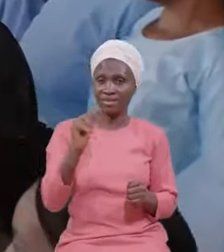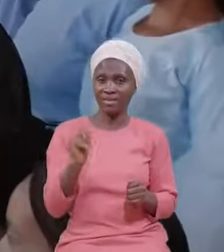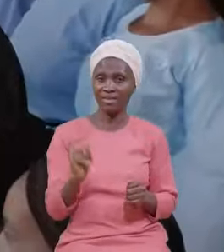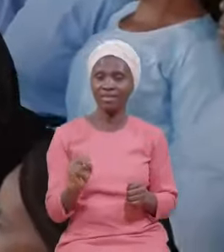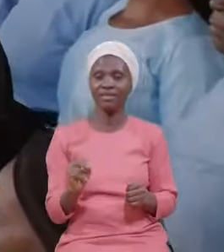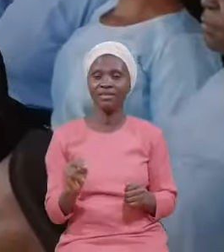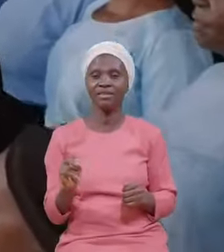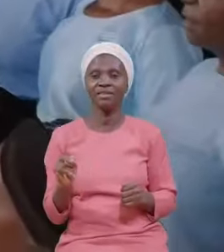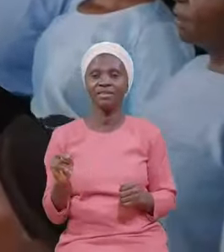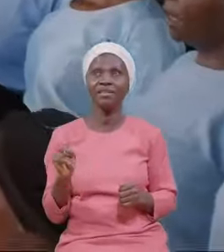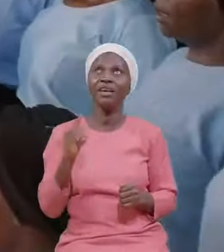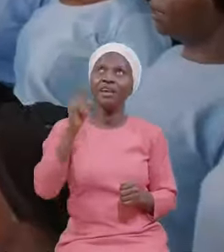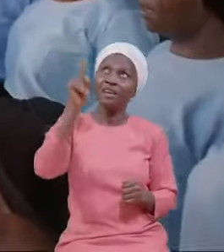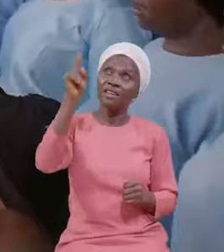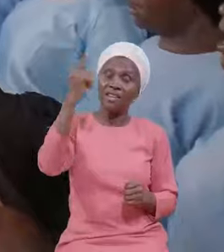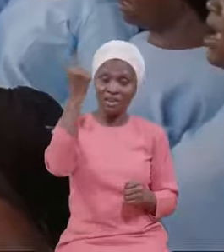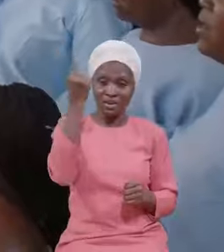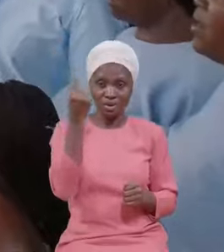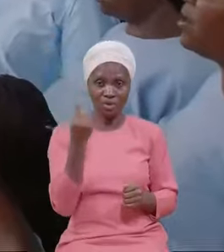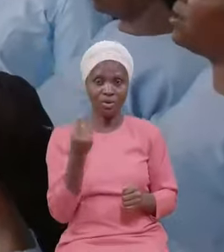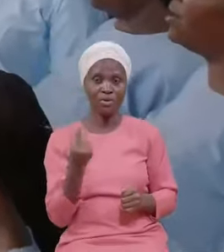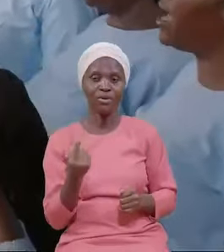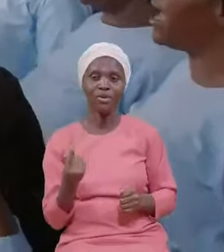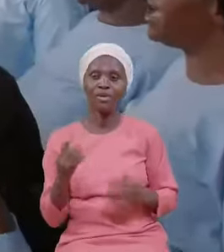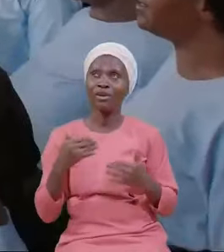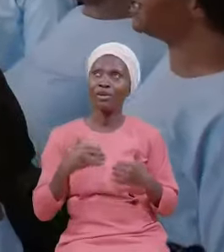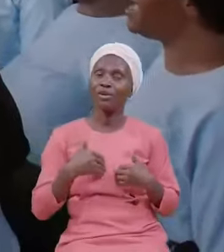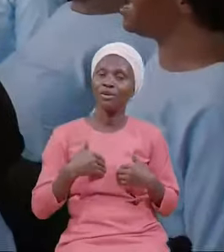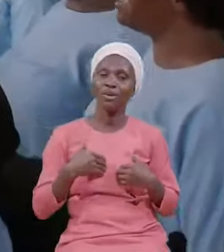Everything is Everything